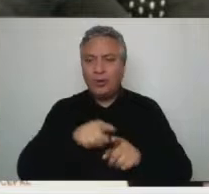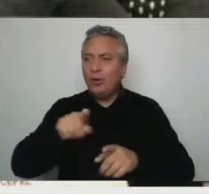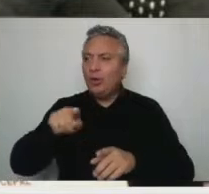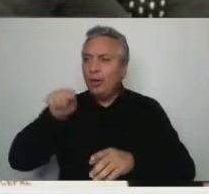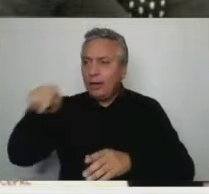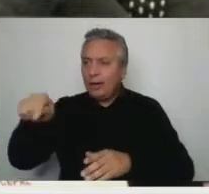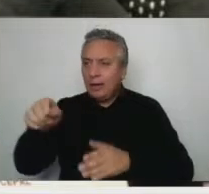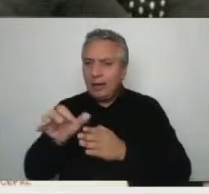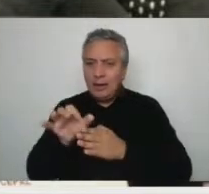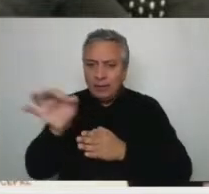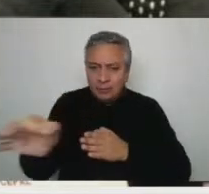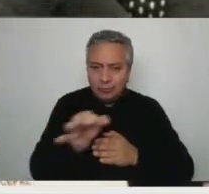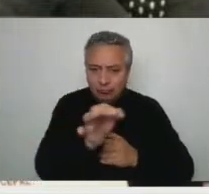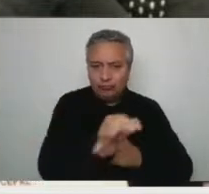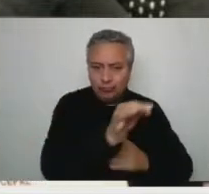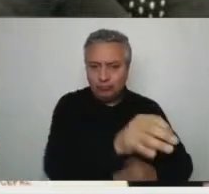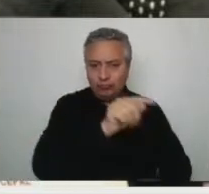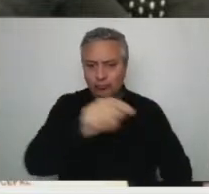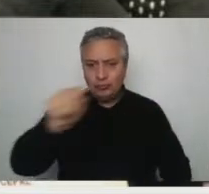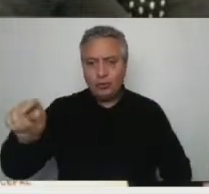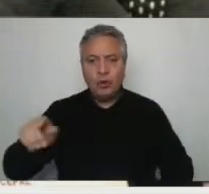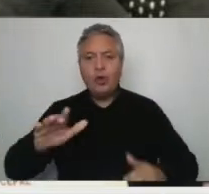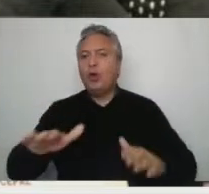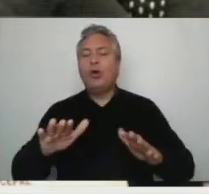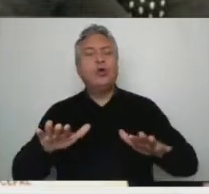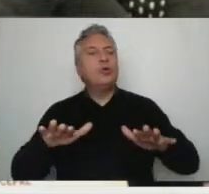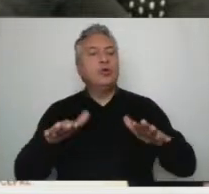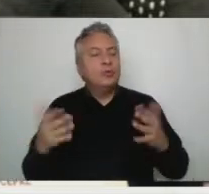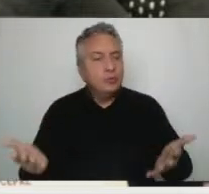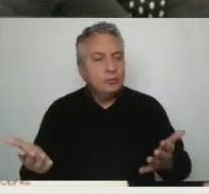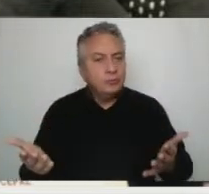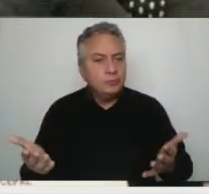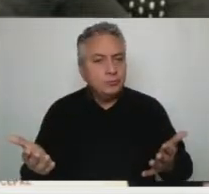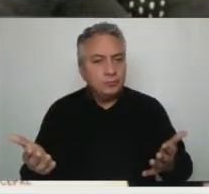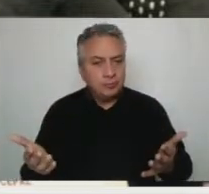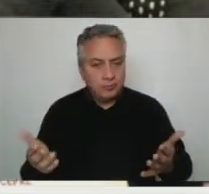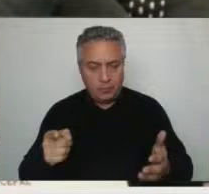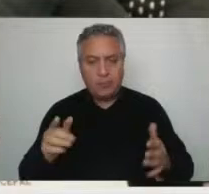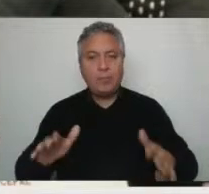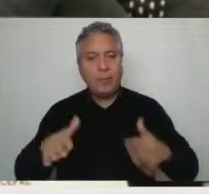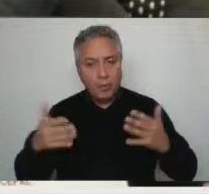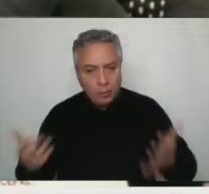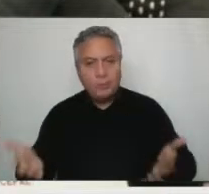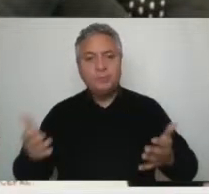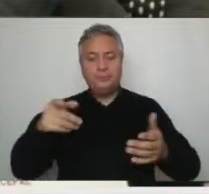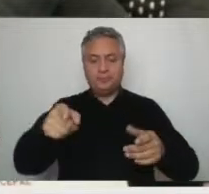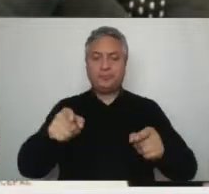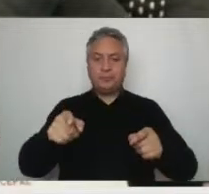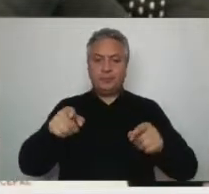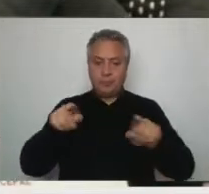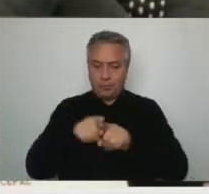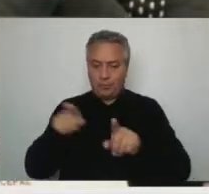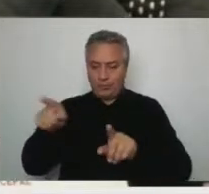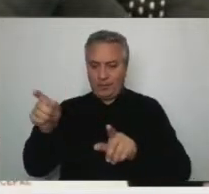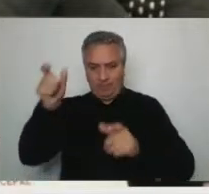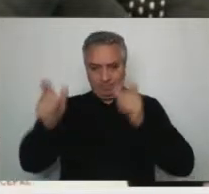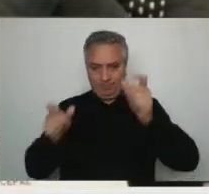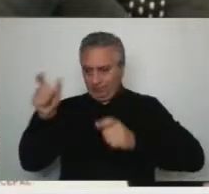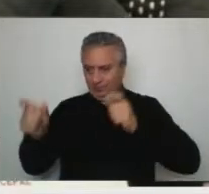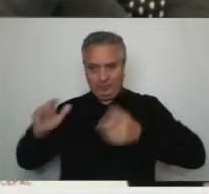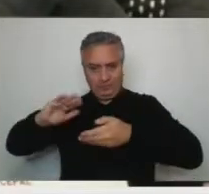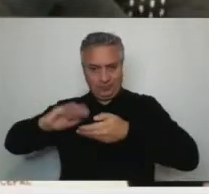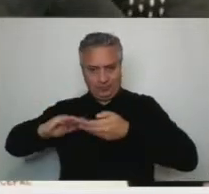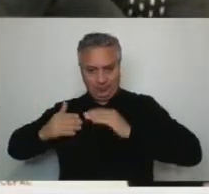this is not a one-time intervention, but something that needs to be held through the time. And thank you very much for joining